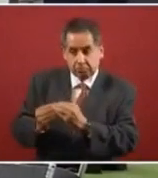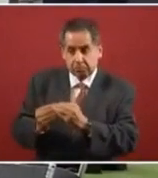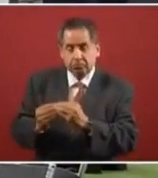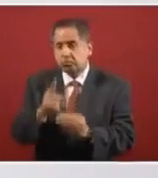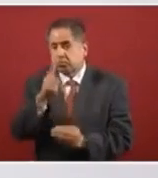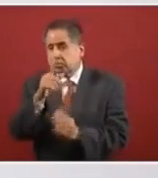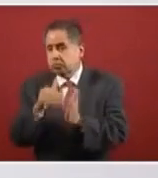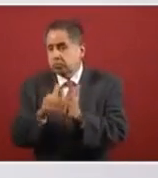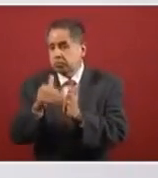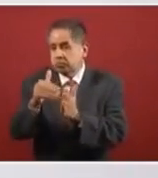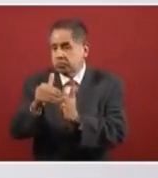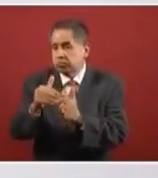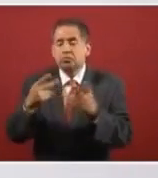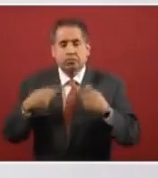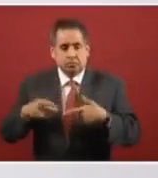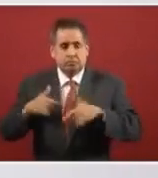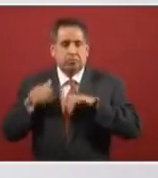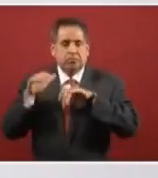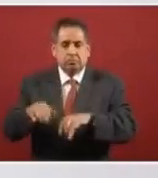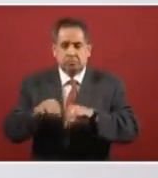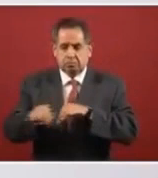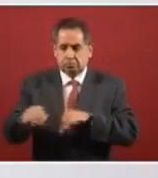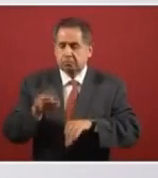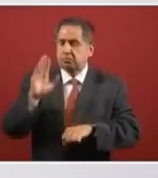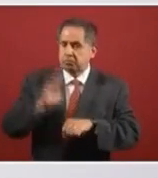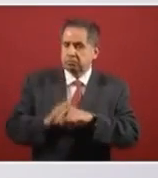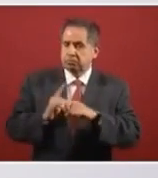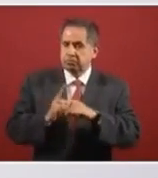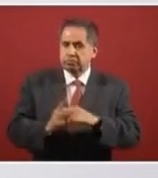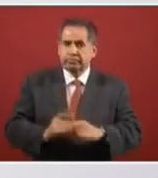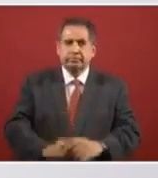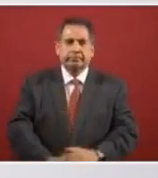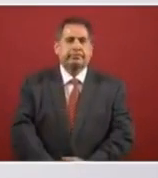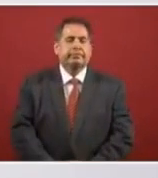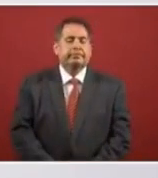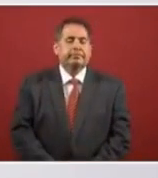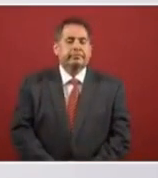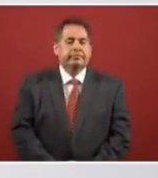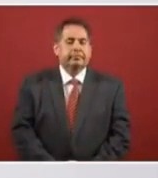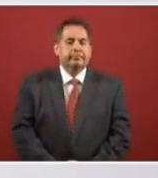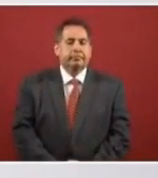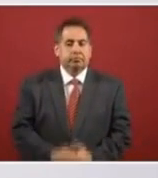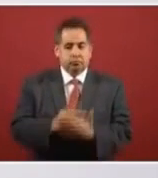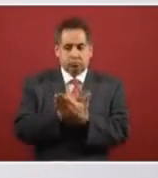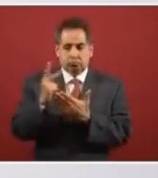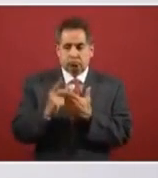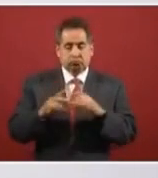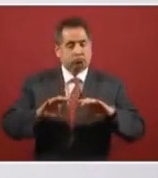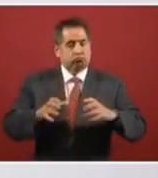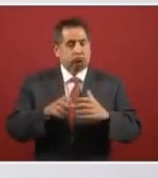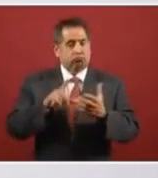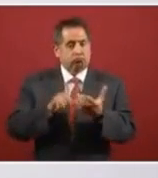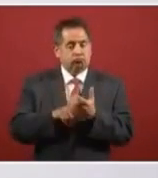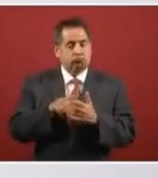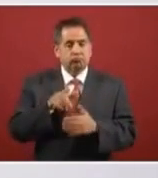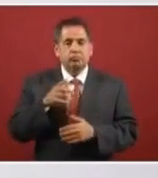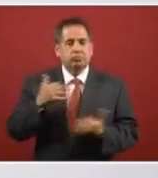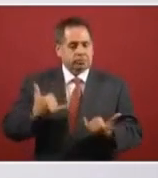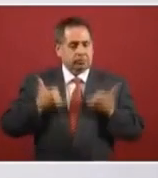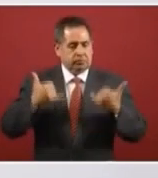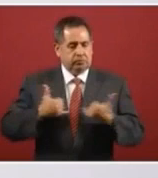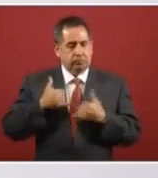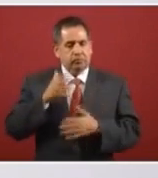and all the people that are planting their lands the program for youth